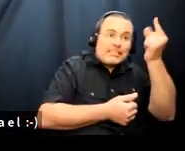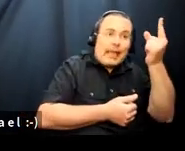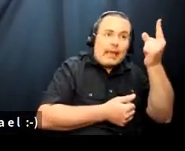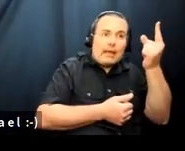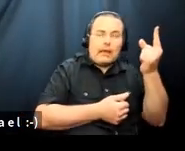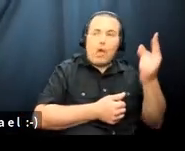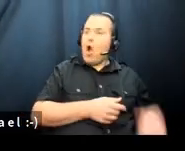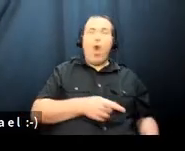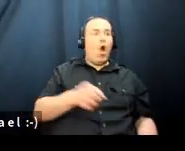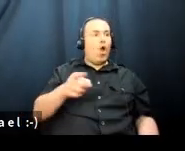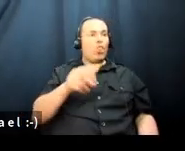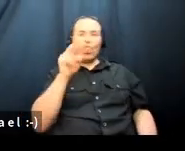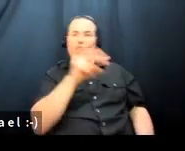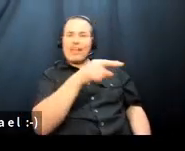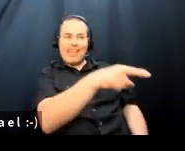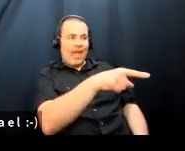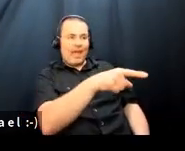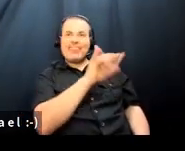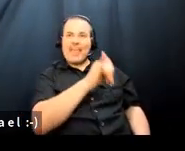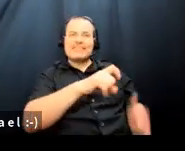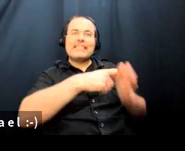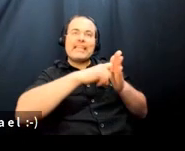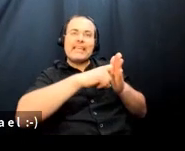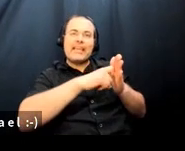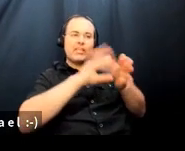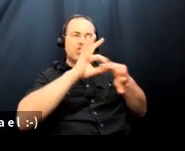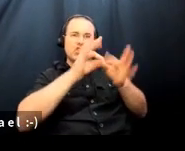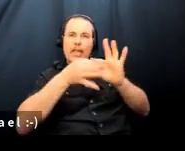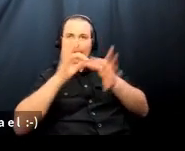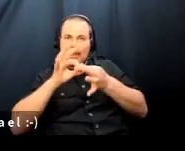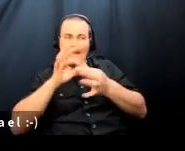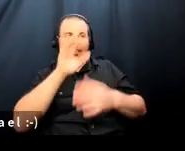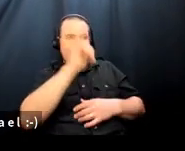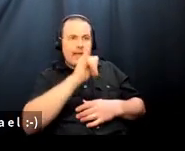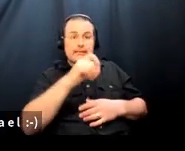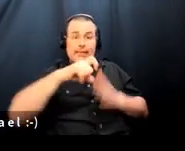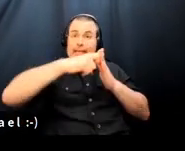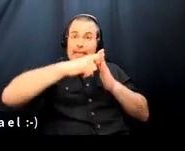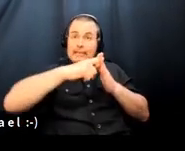at that. That's a keychain. Keys are something you use to put in a lock.